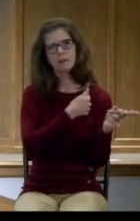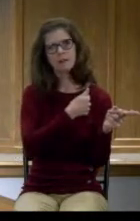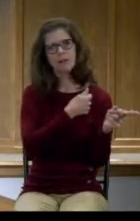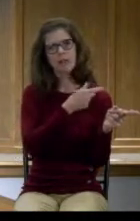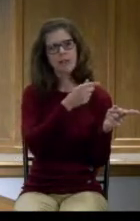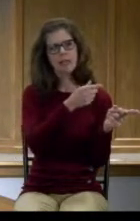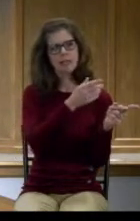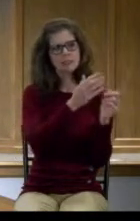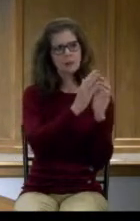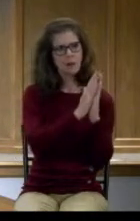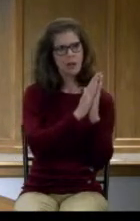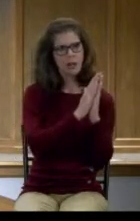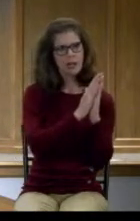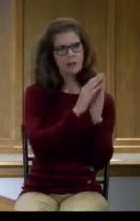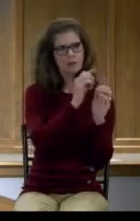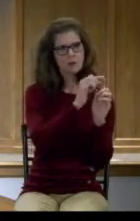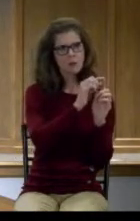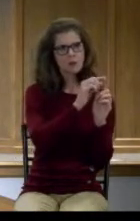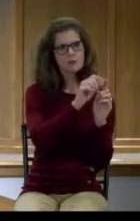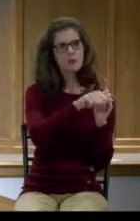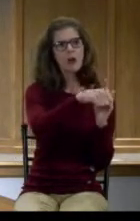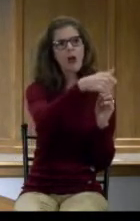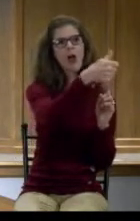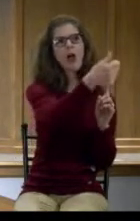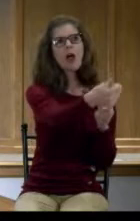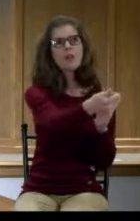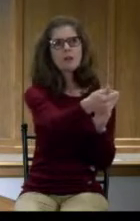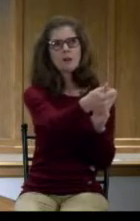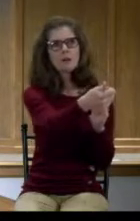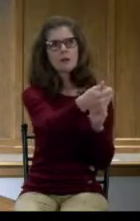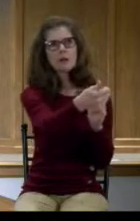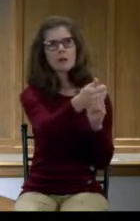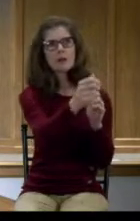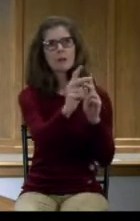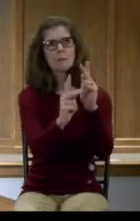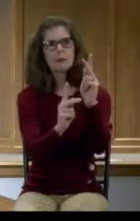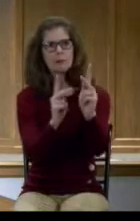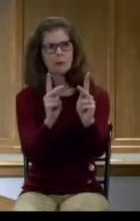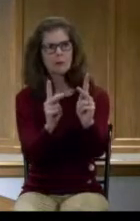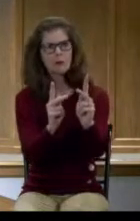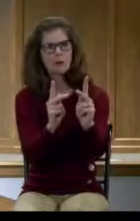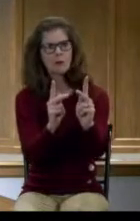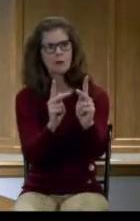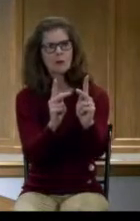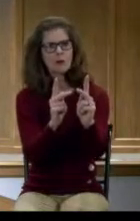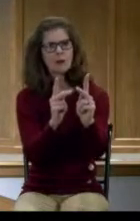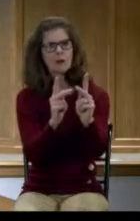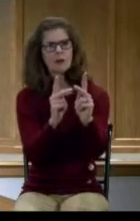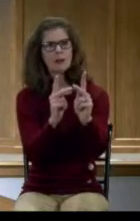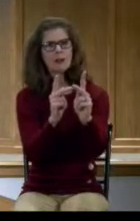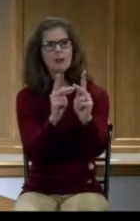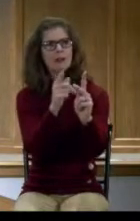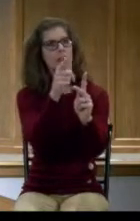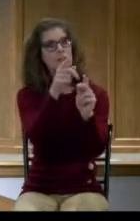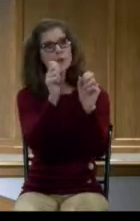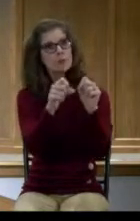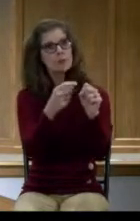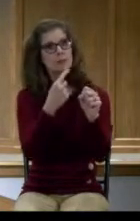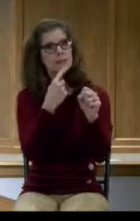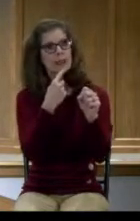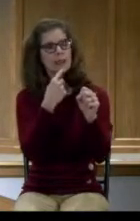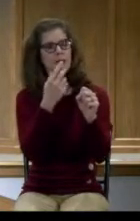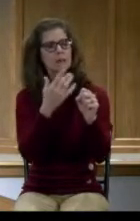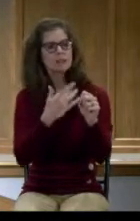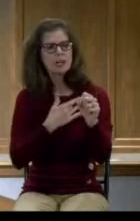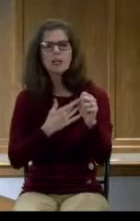He's praying these words for other people. Like, it's one thing for you in your prayer life to say, oh Lord, would you open the eyes of my heart so I